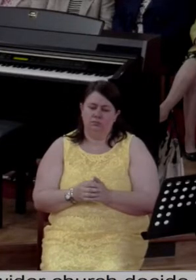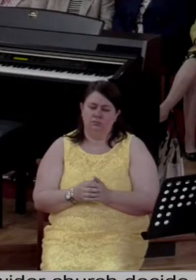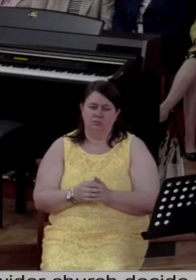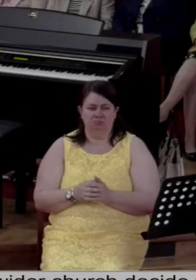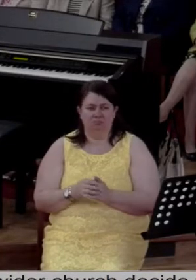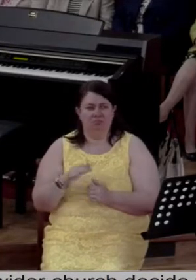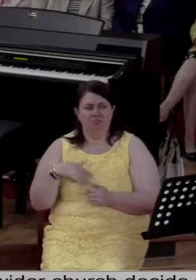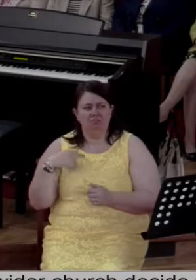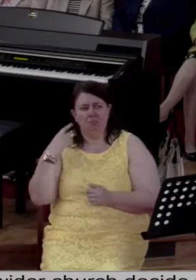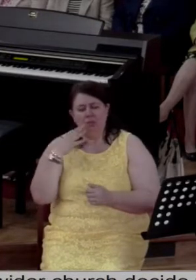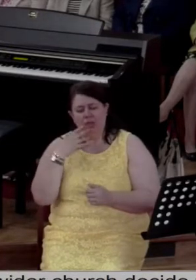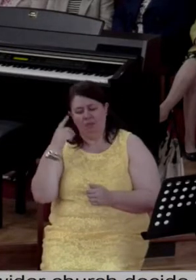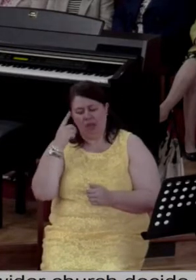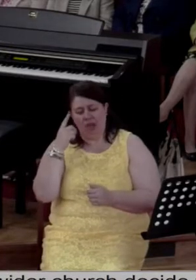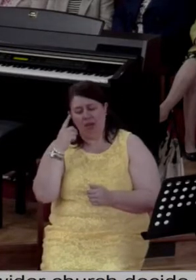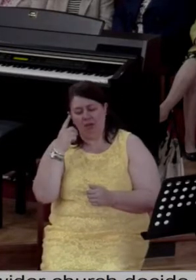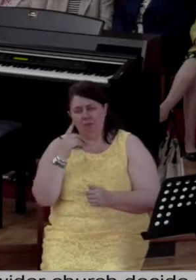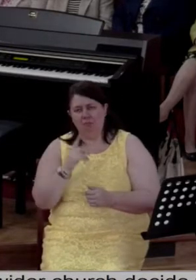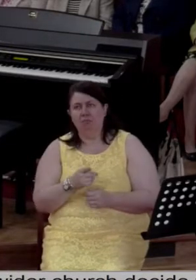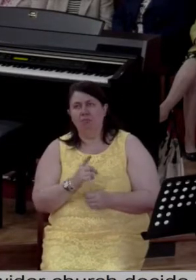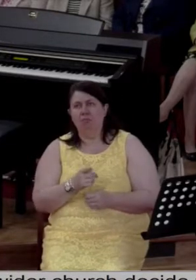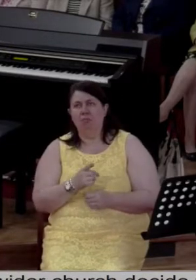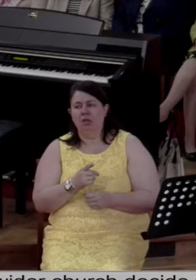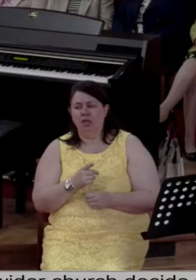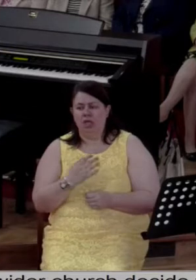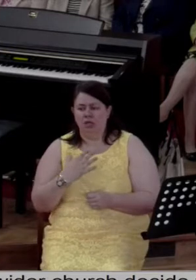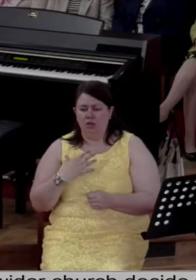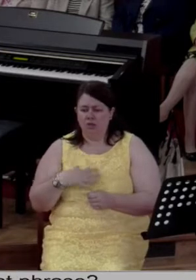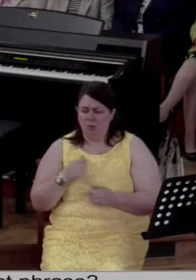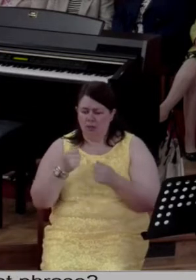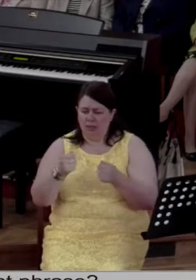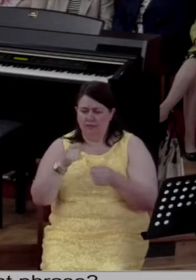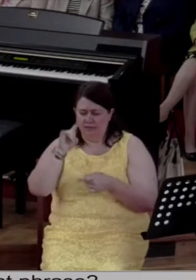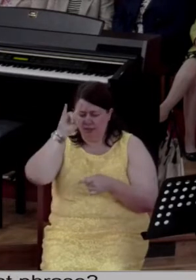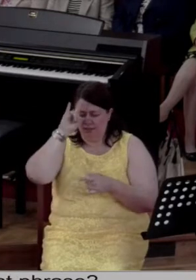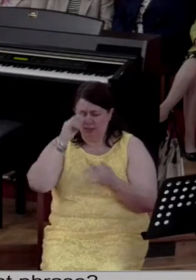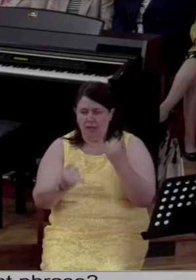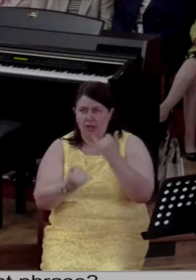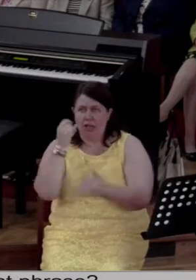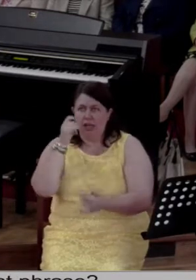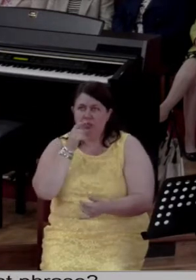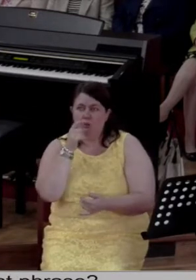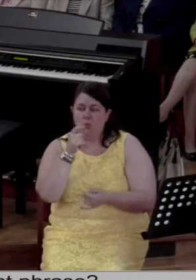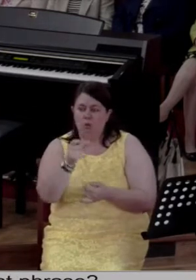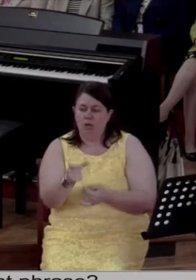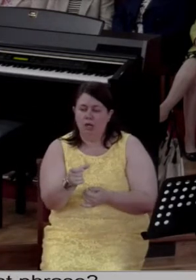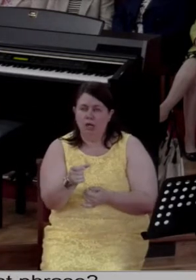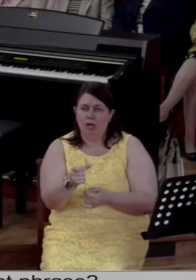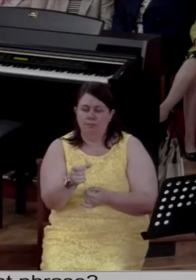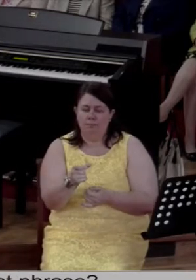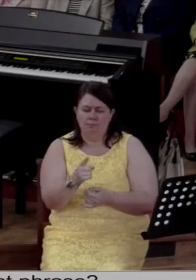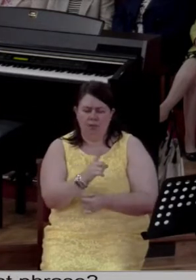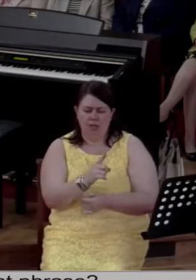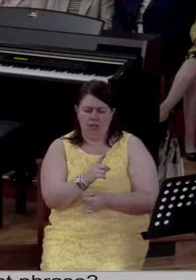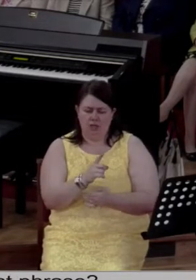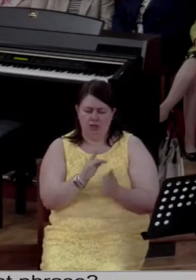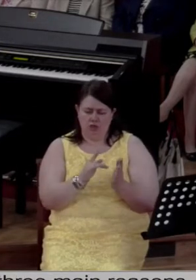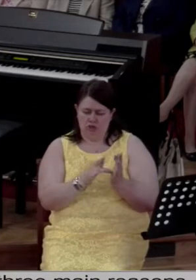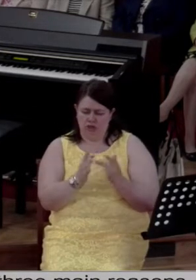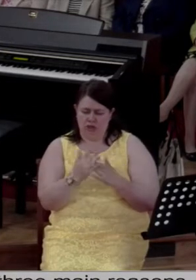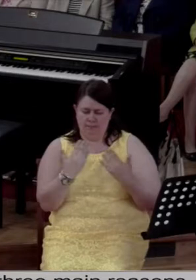makes sense, doesn't it? Because we don't want to give the devil the last word. And yet, in the way Jesus taught the